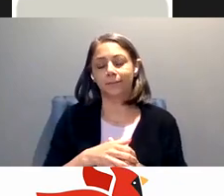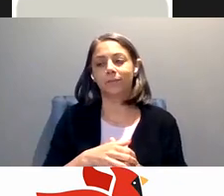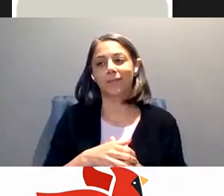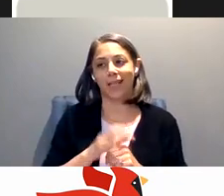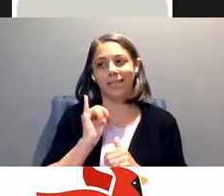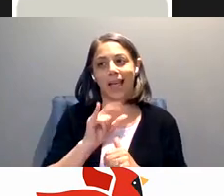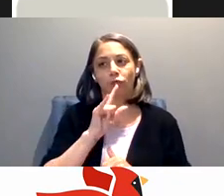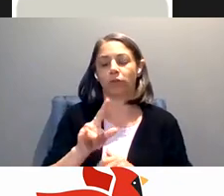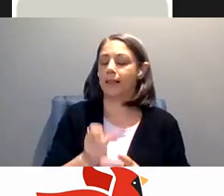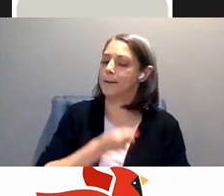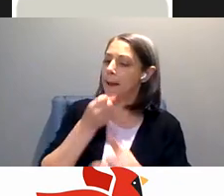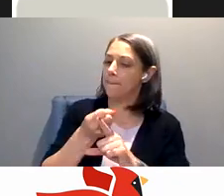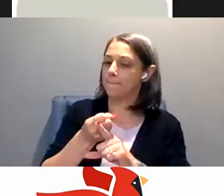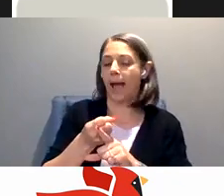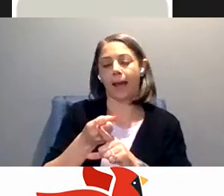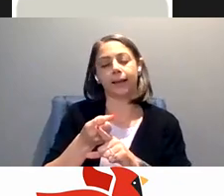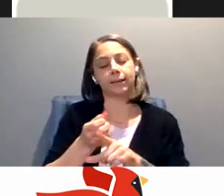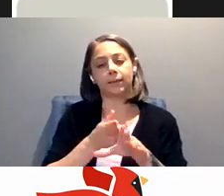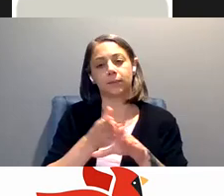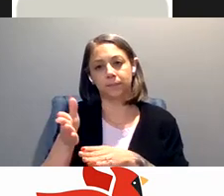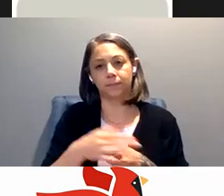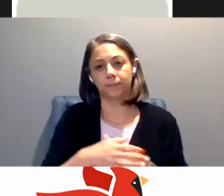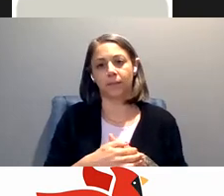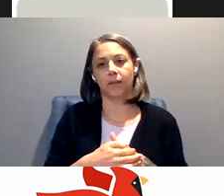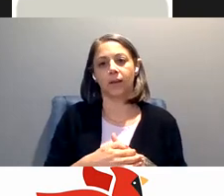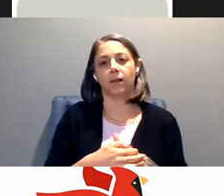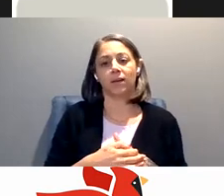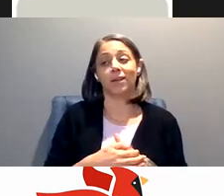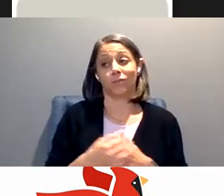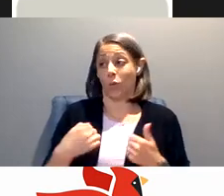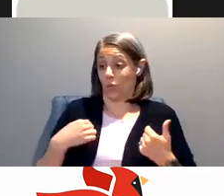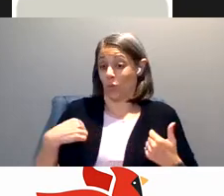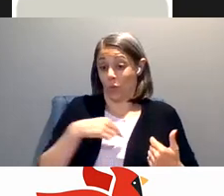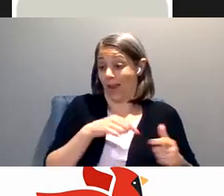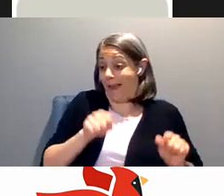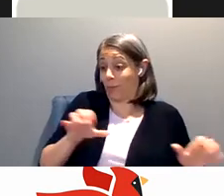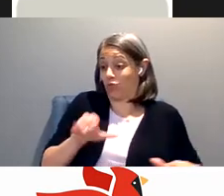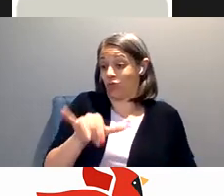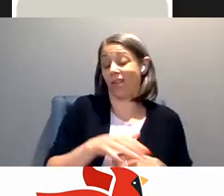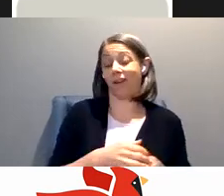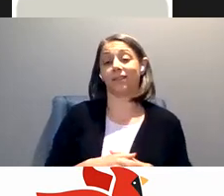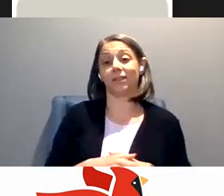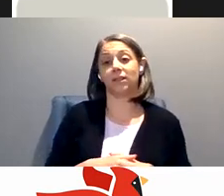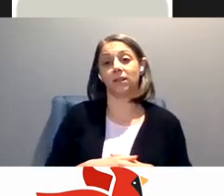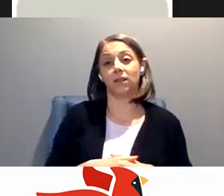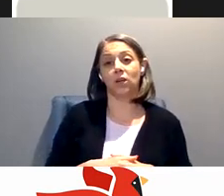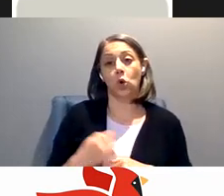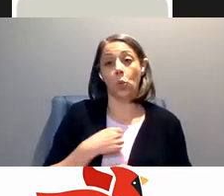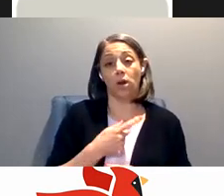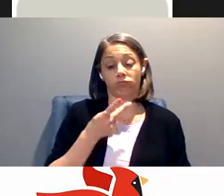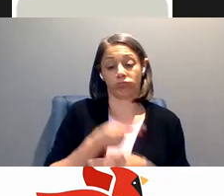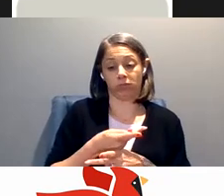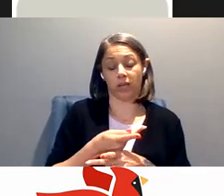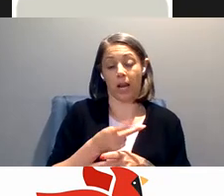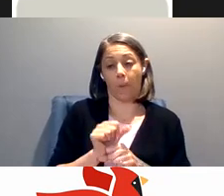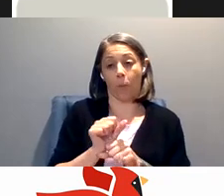huge difference in this field. And we've been able to do that, retain employment for people,